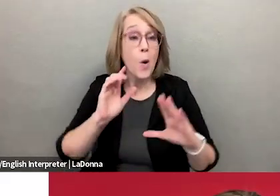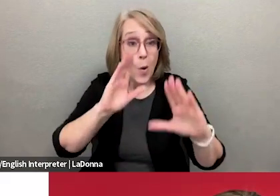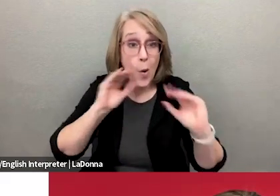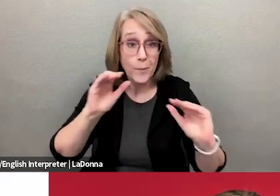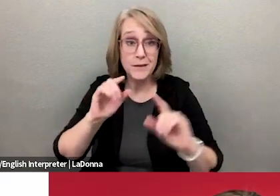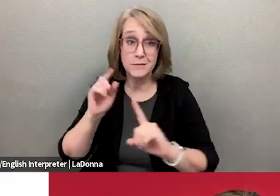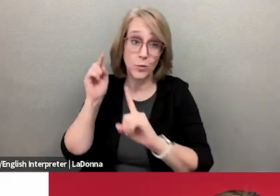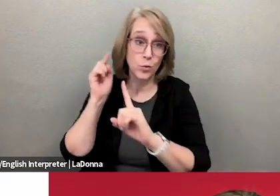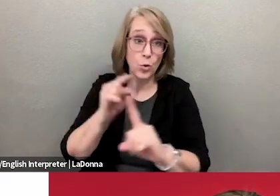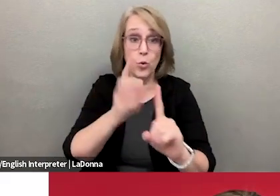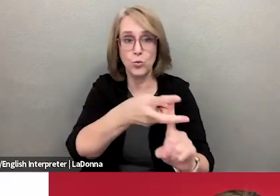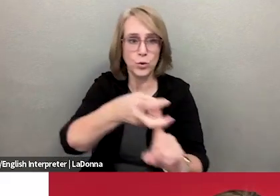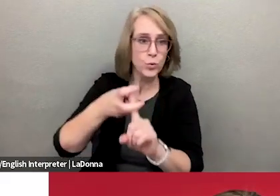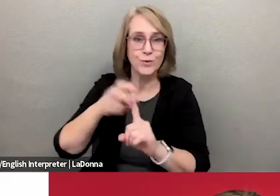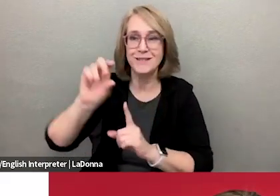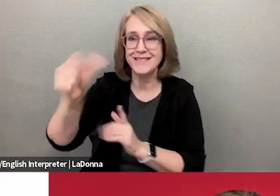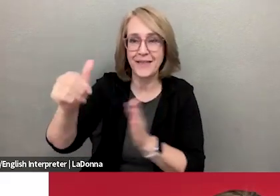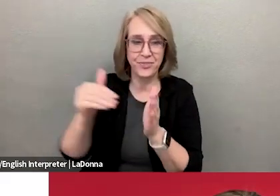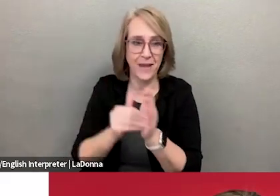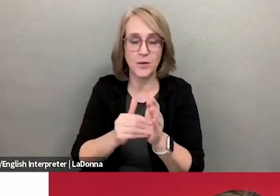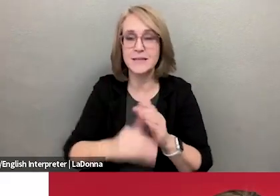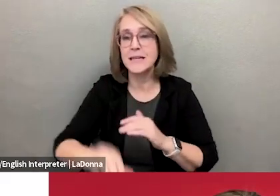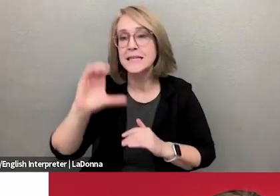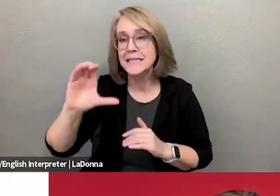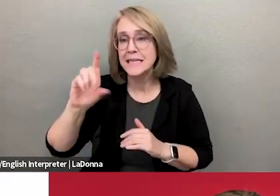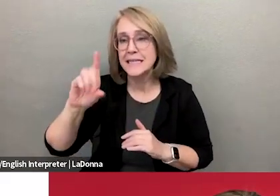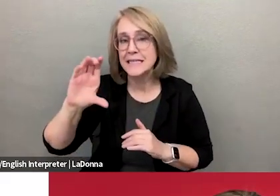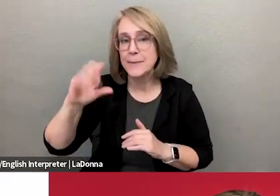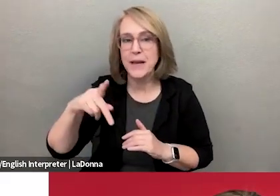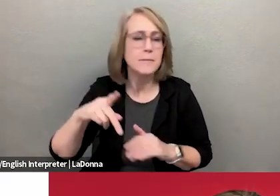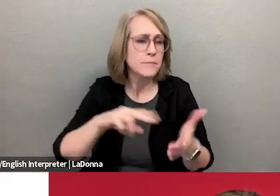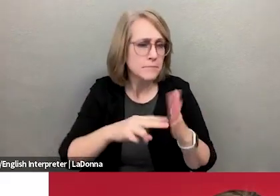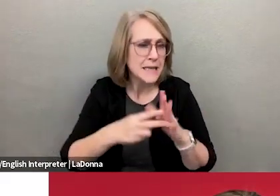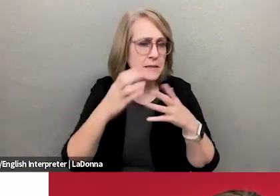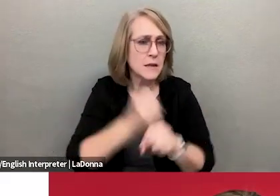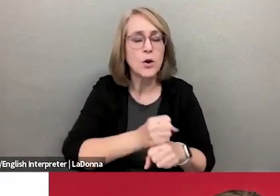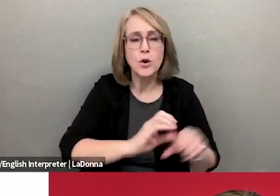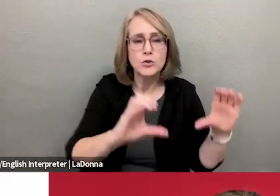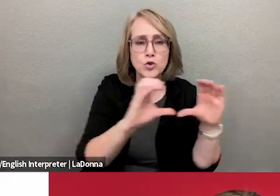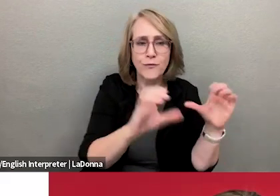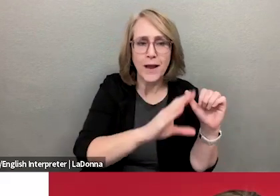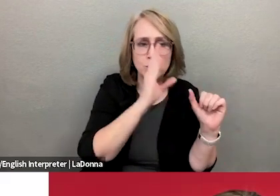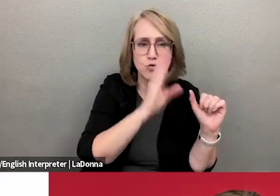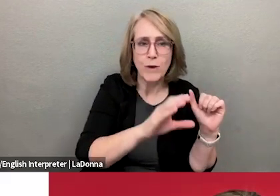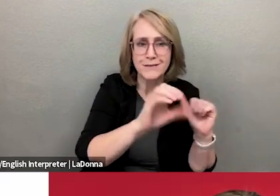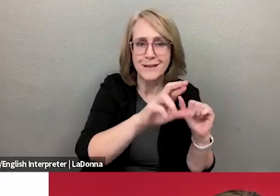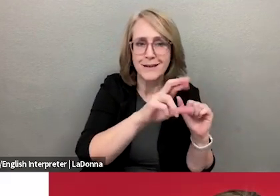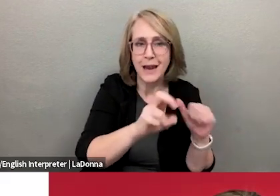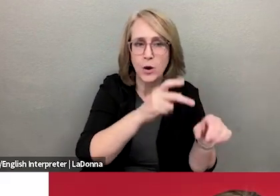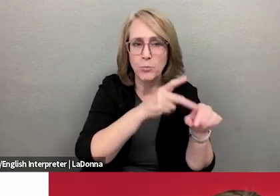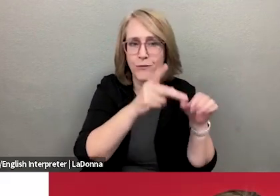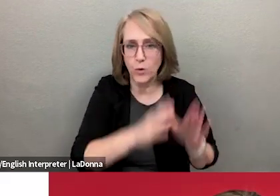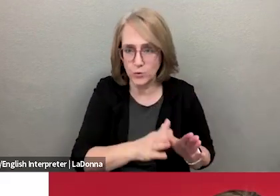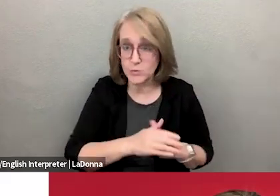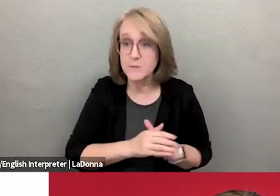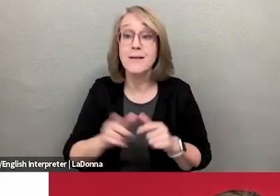recruit 10,000 certified direct care professionals, and we're incentivizing this program with sign-on or stay-on